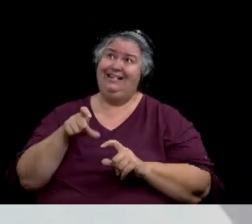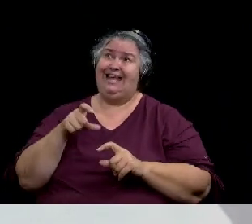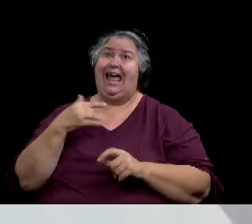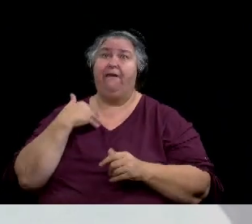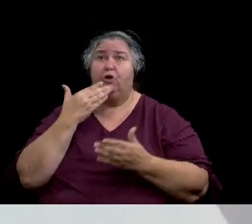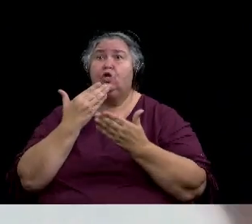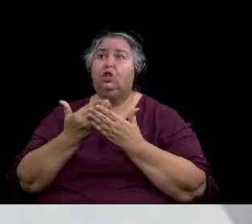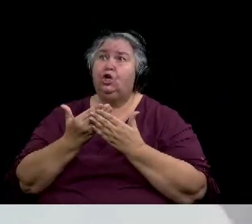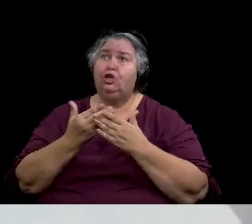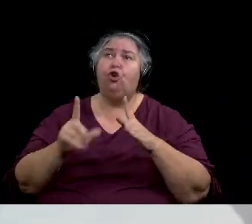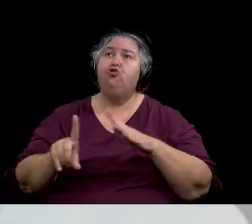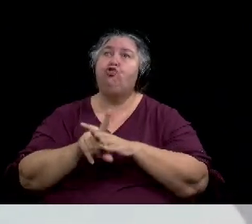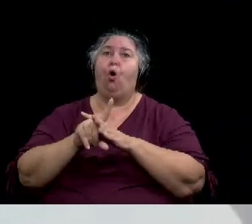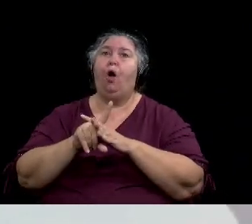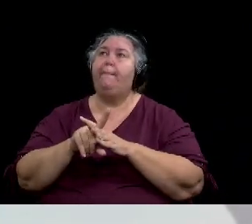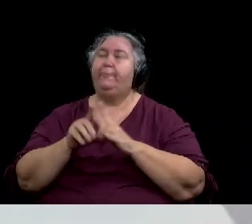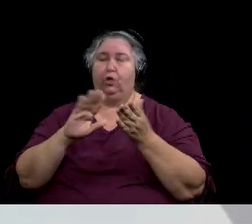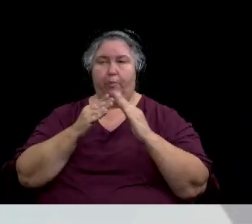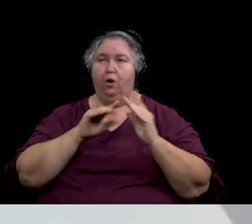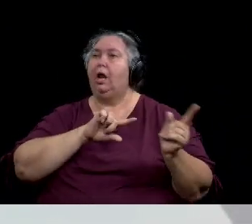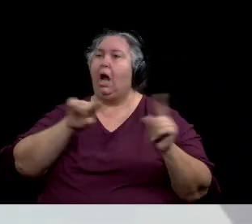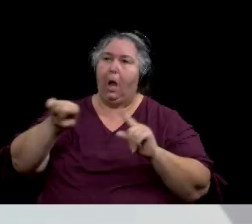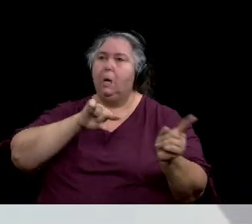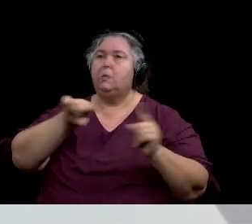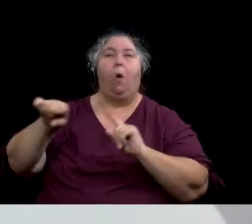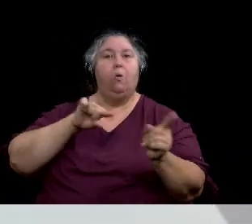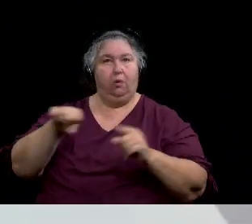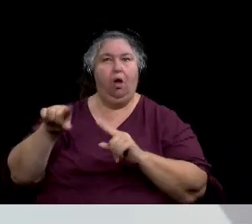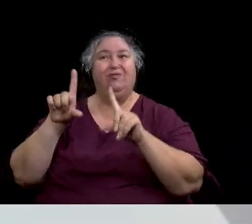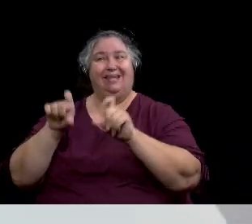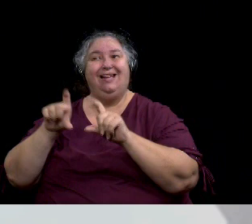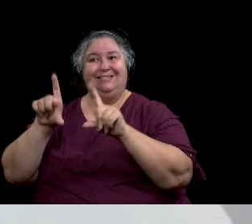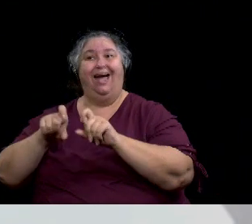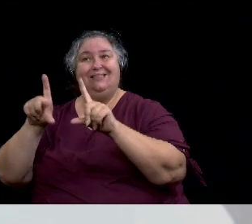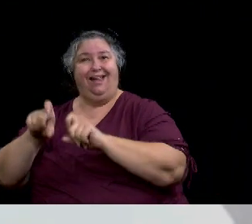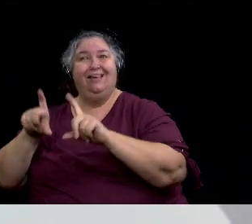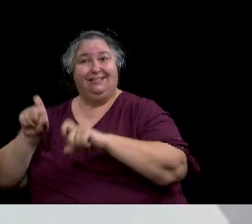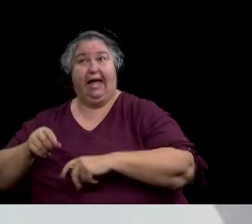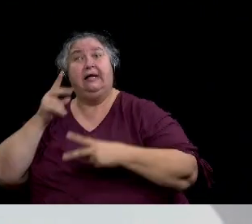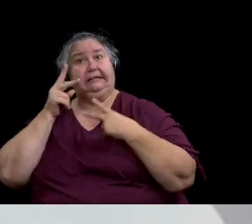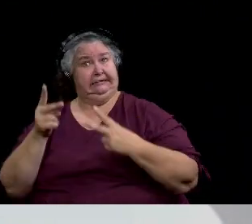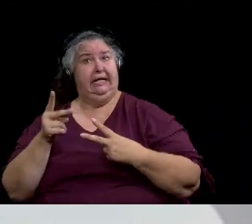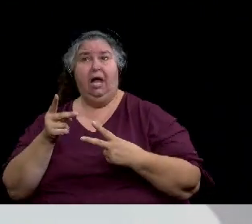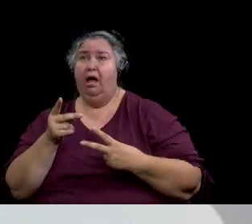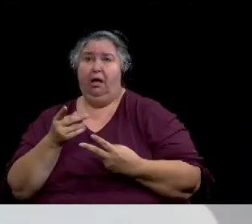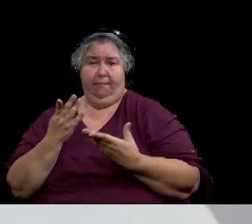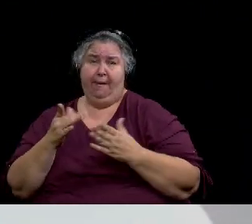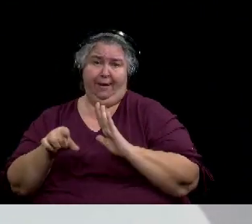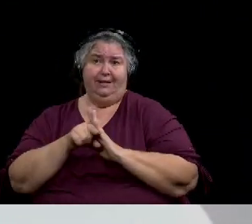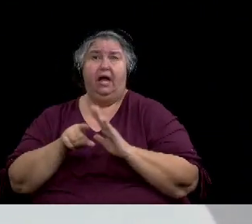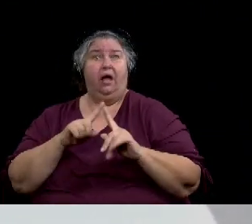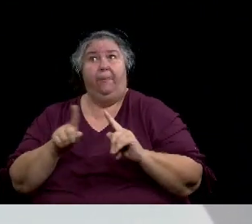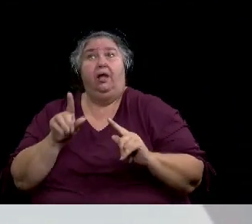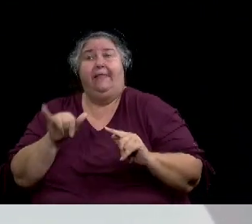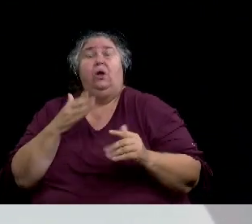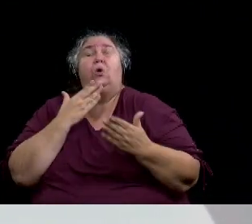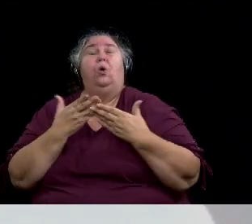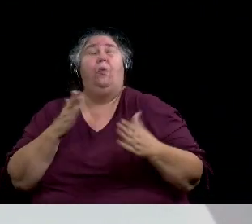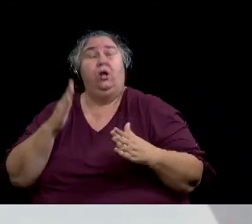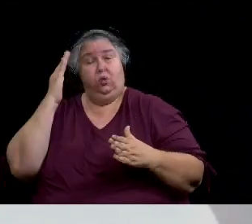We need to see the whole community respond in a big way in order to prevent the kind of